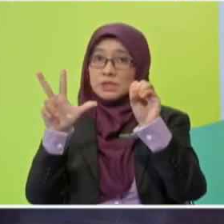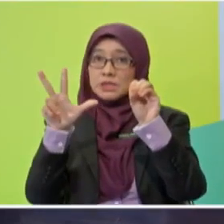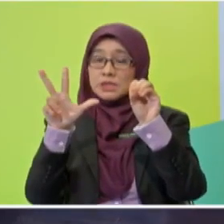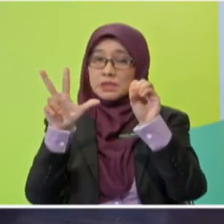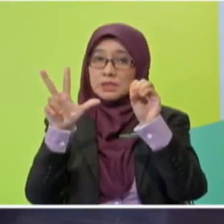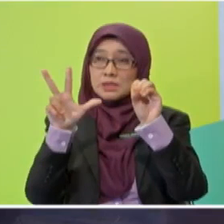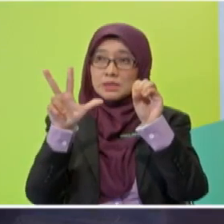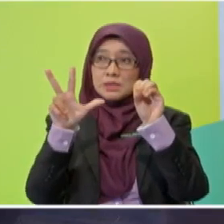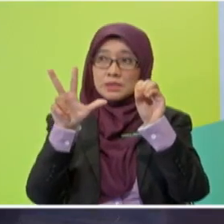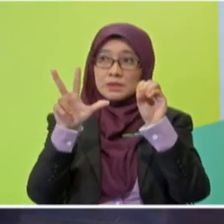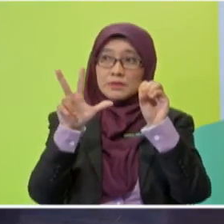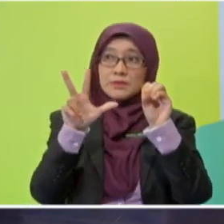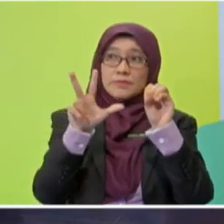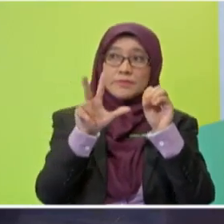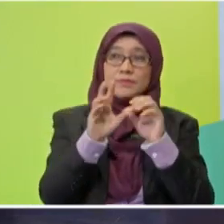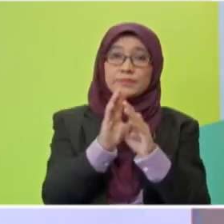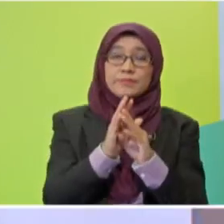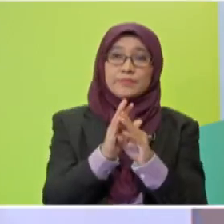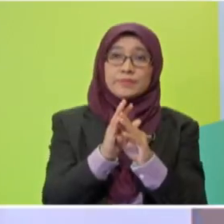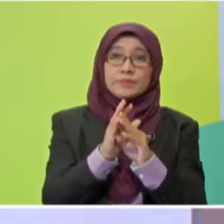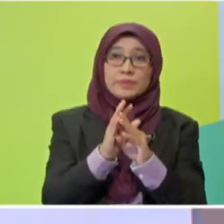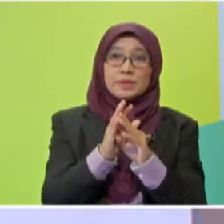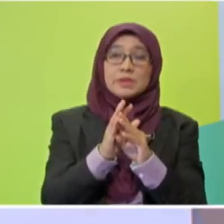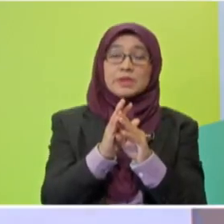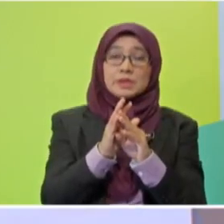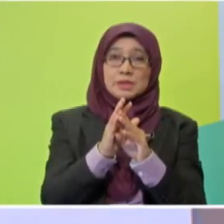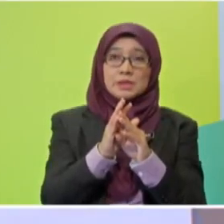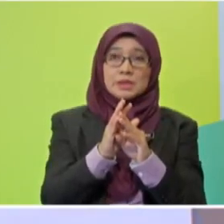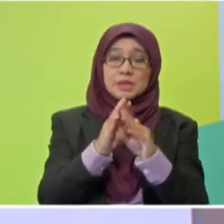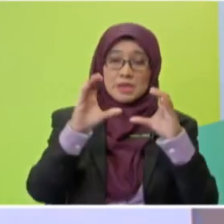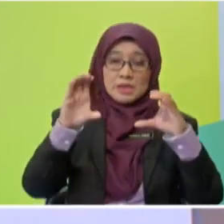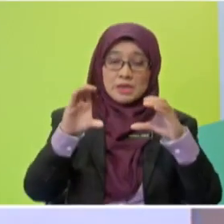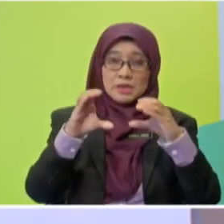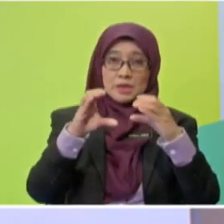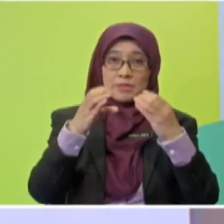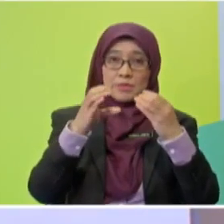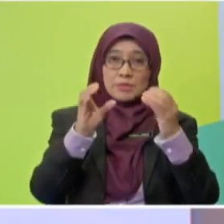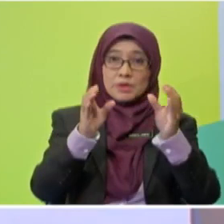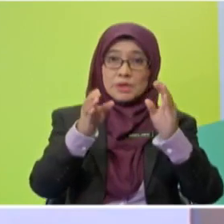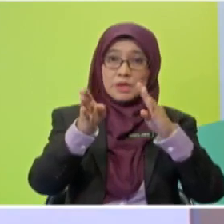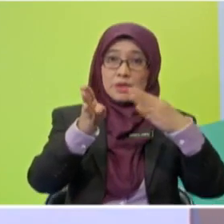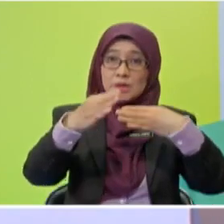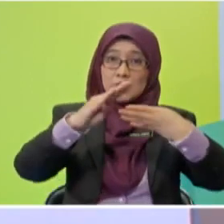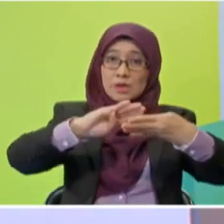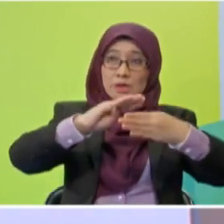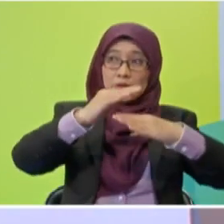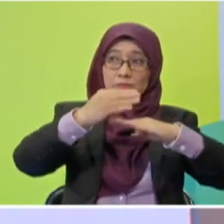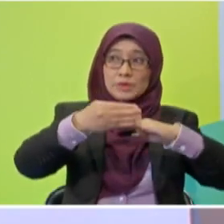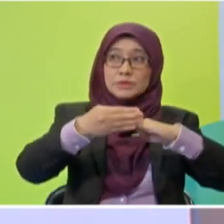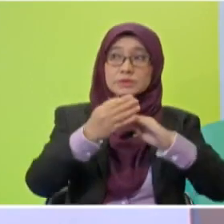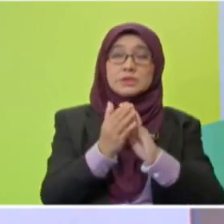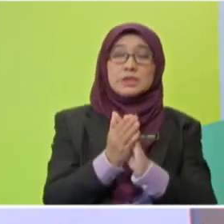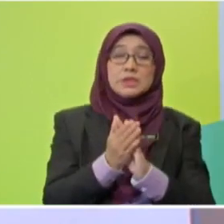10.47 divide by 0.3. Okay, first I open the box. Yes. Okay. 1, 0,